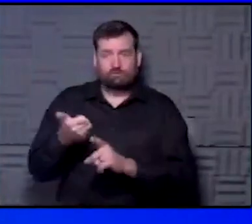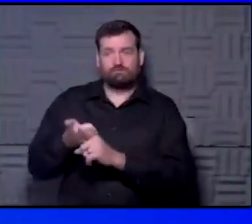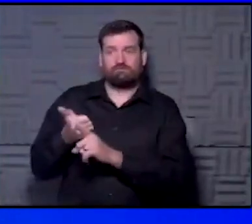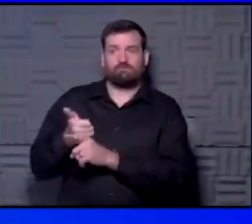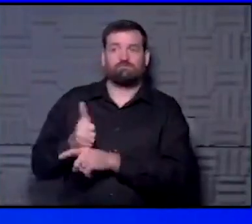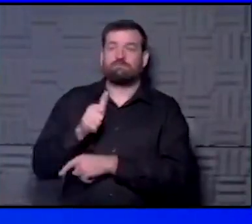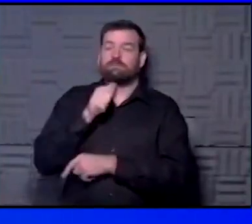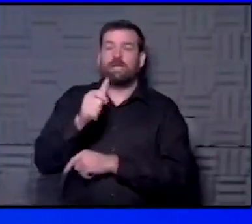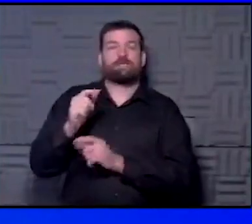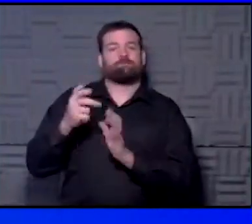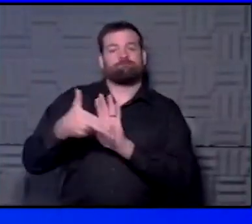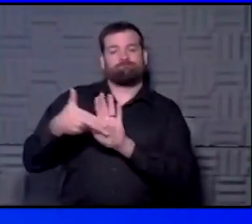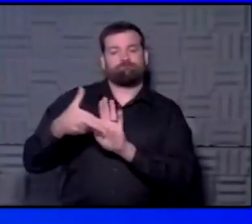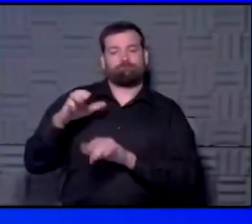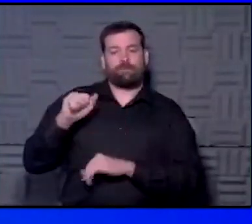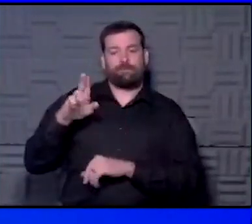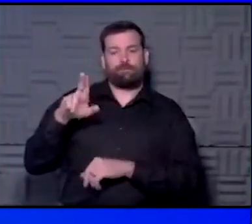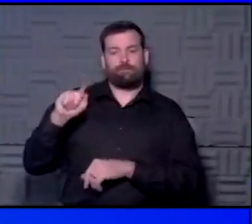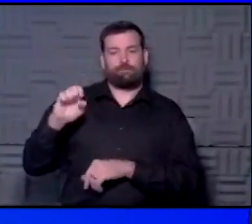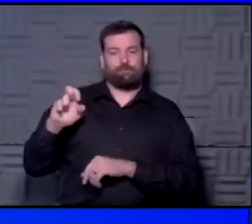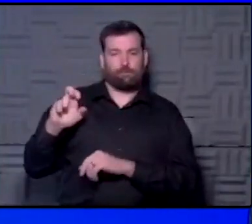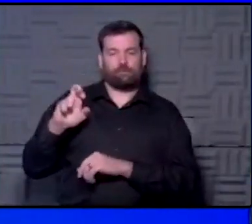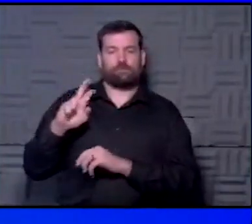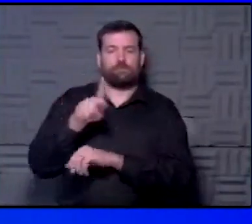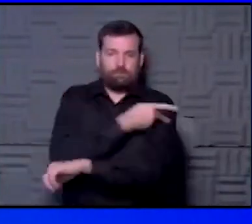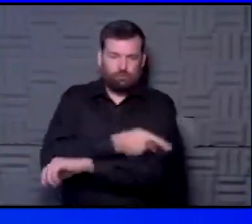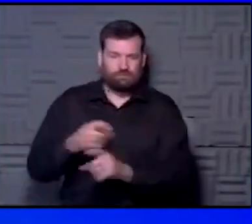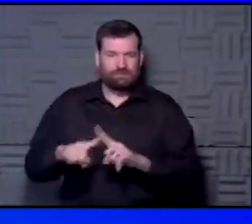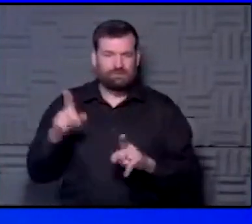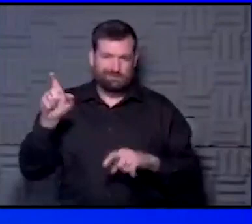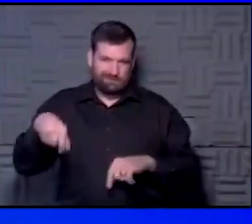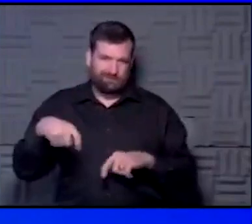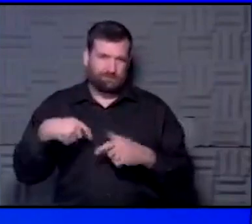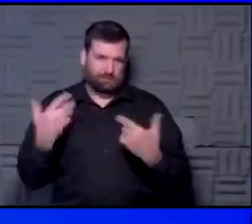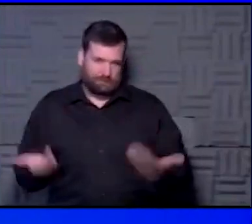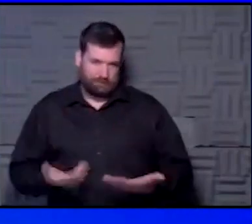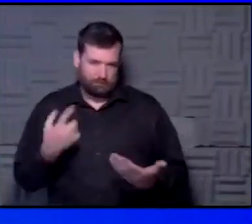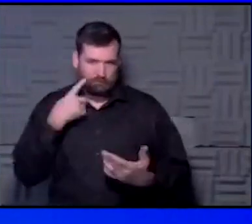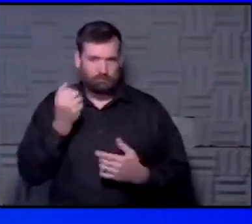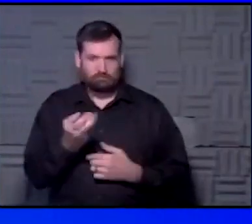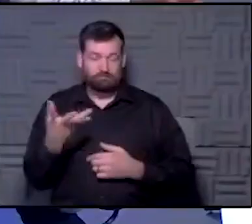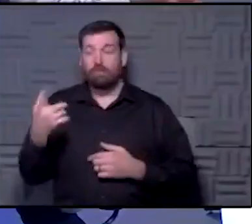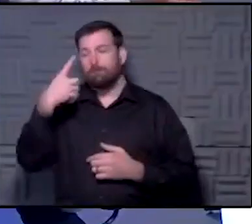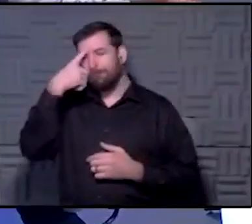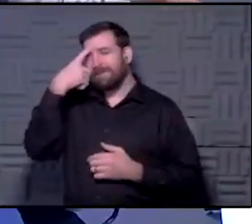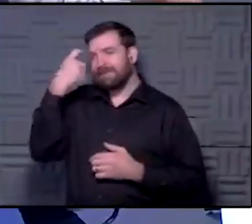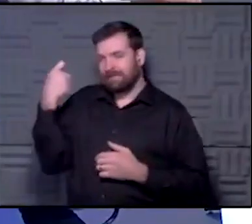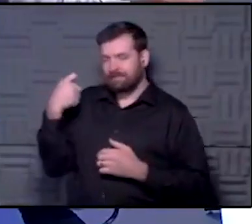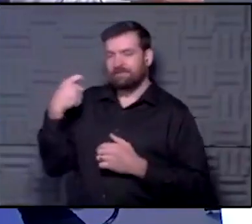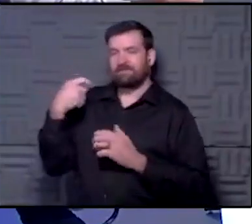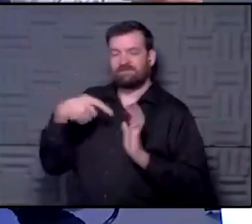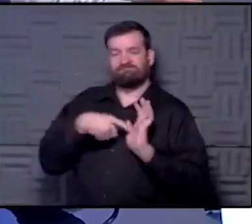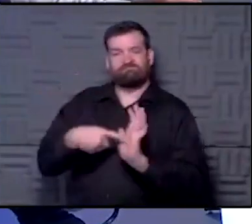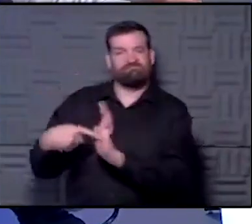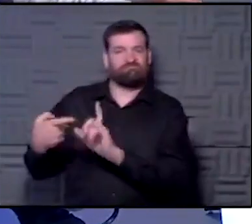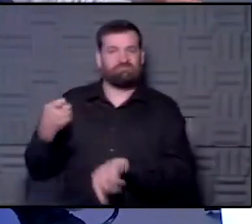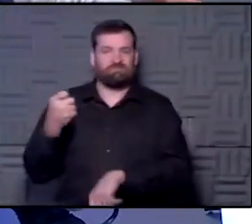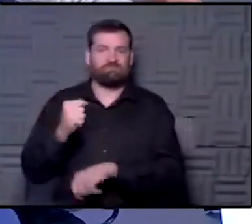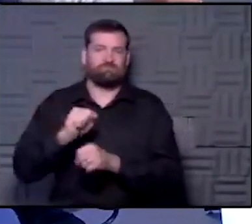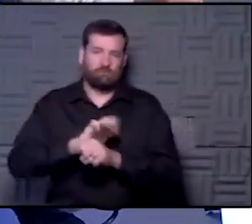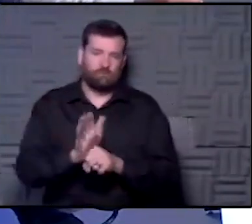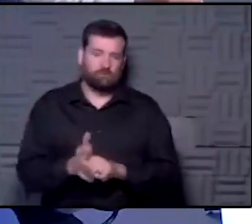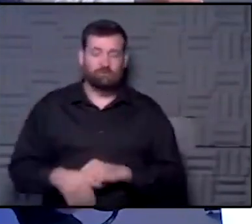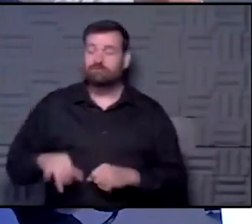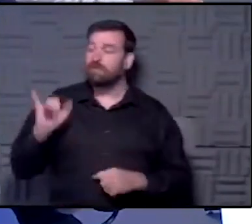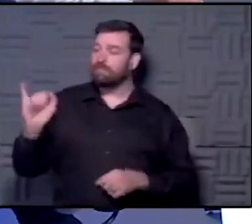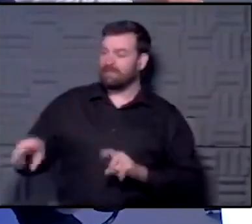as acute COVID patients, but are still having to be here for one reason or another. From COVID. From COVID. Yeah. And that, again, that